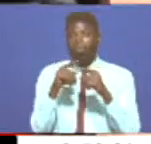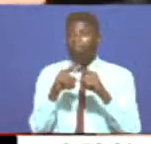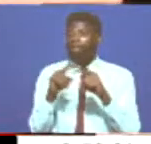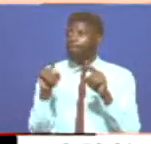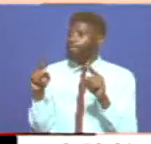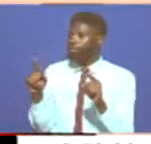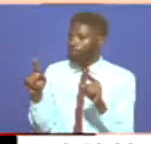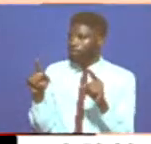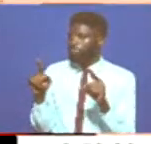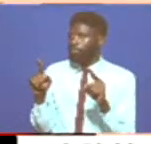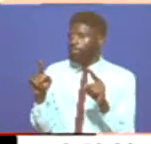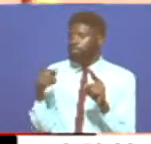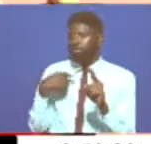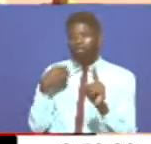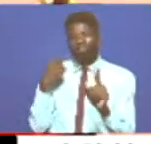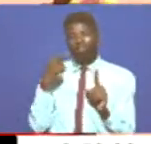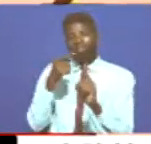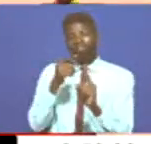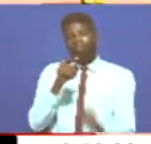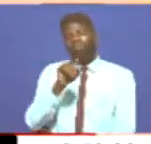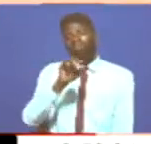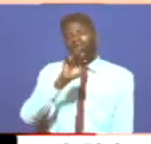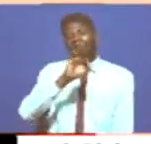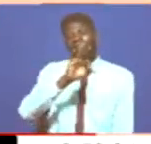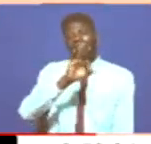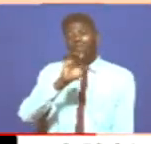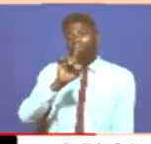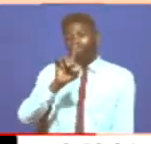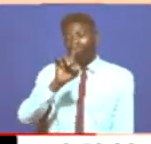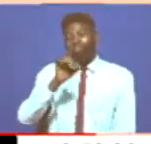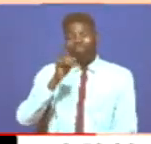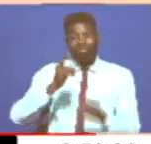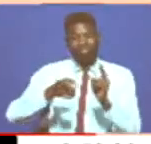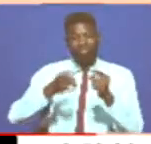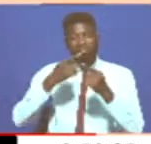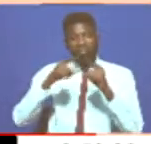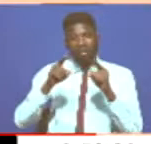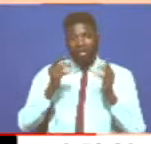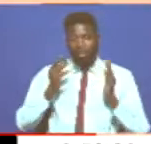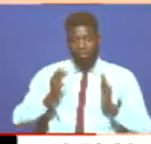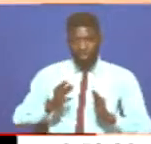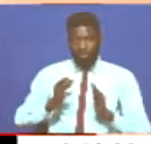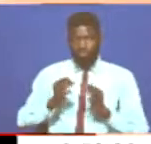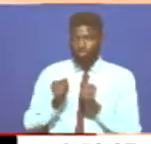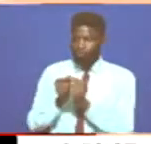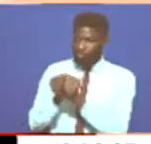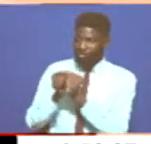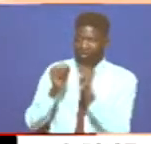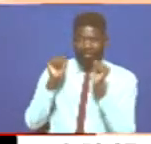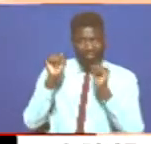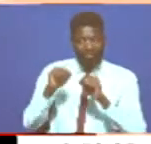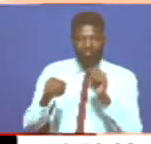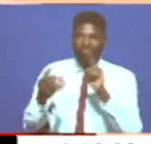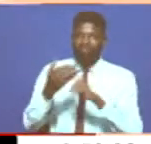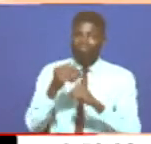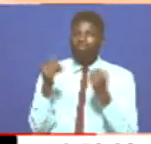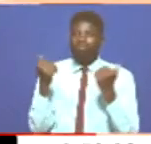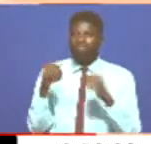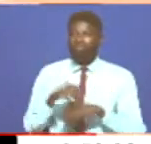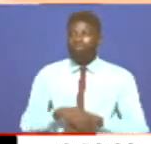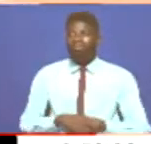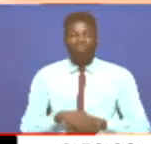I was targeting to run 31. But sick of Batam to Nesaitiana na yeye. Yeah. To keep prepare